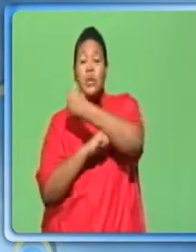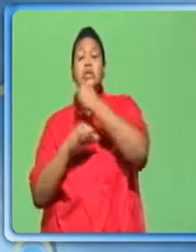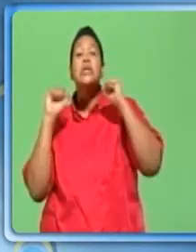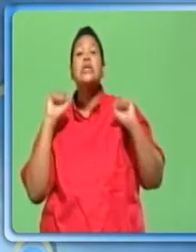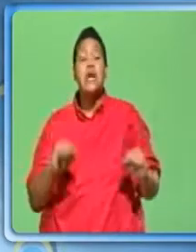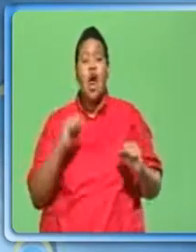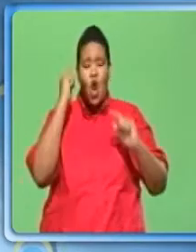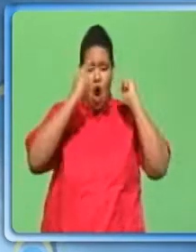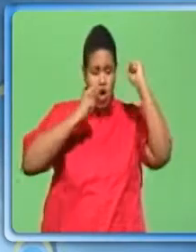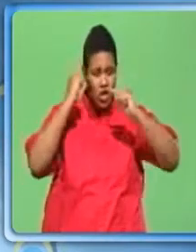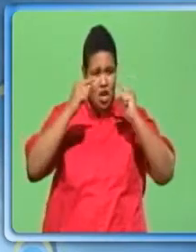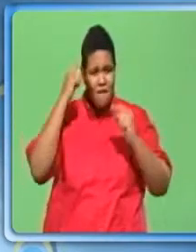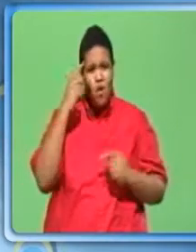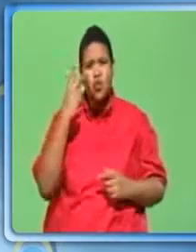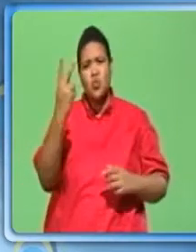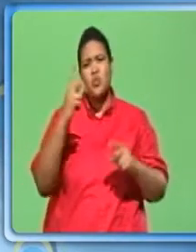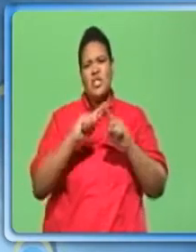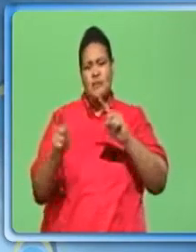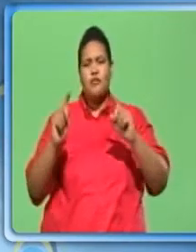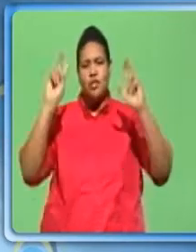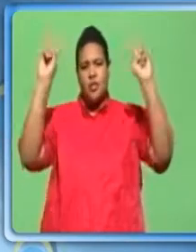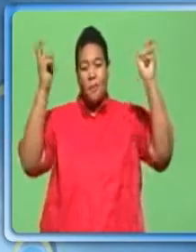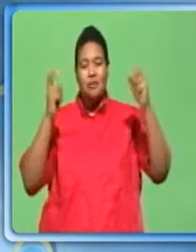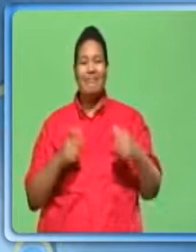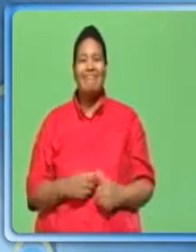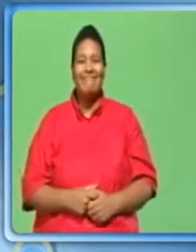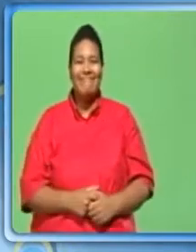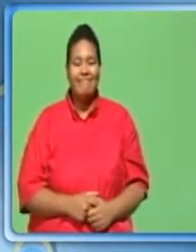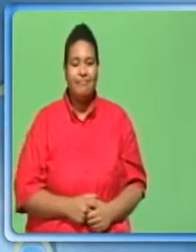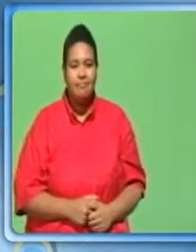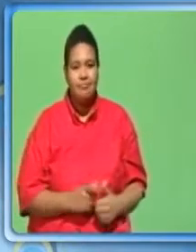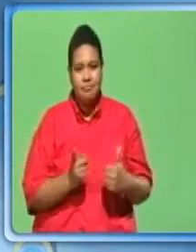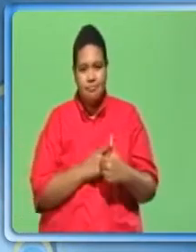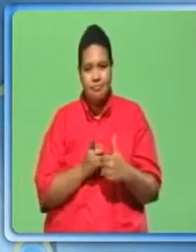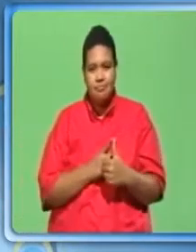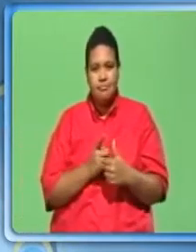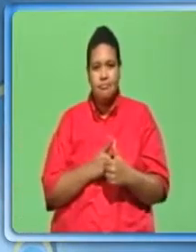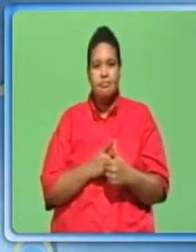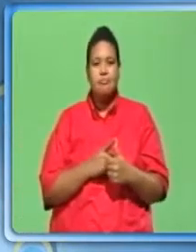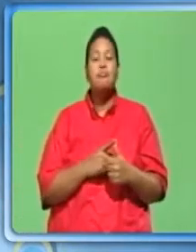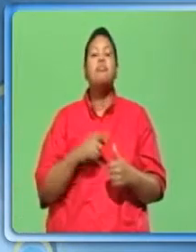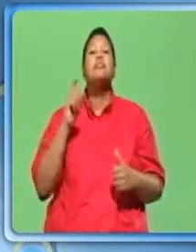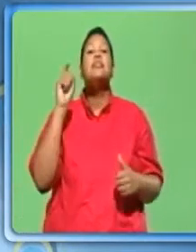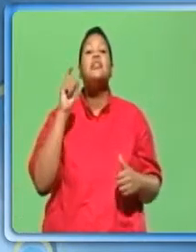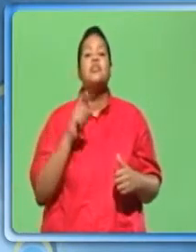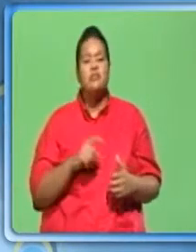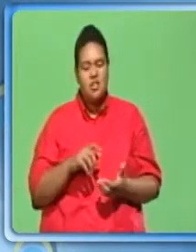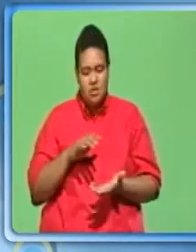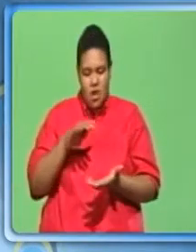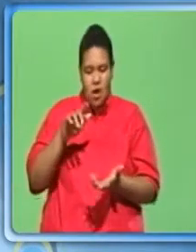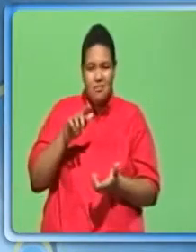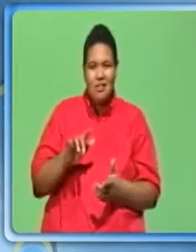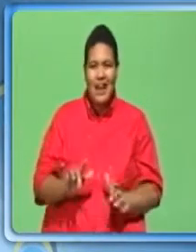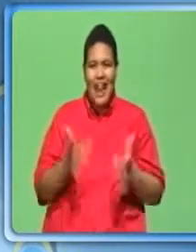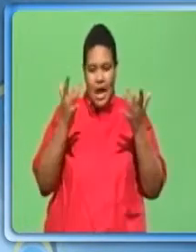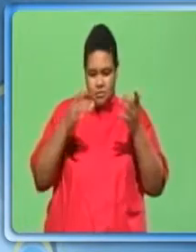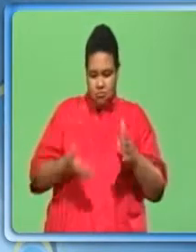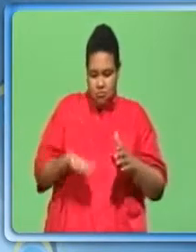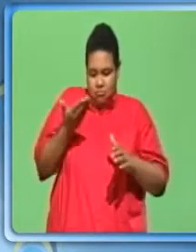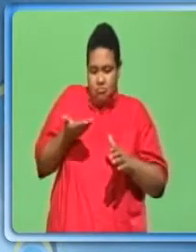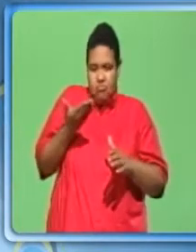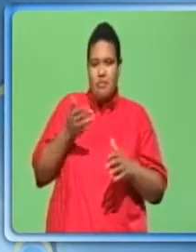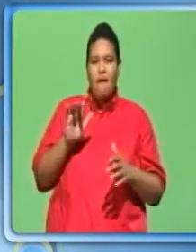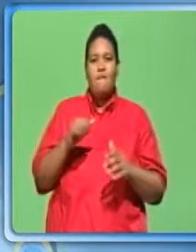that can be considered under 2 headings. 1. Shallow foundation.